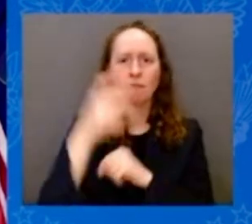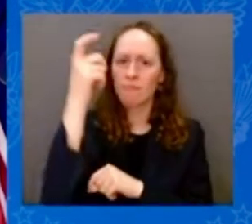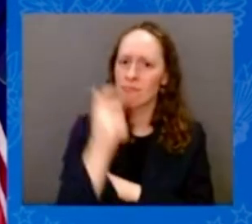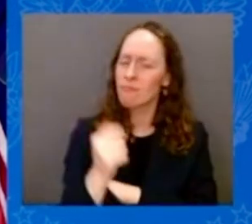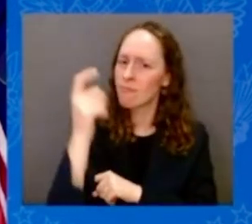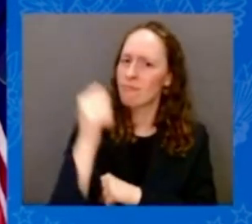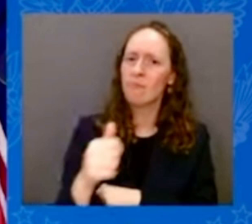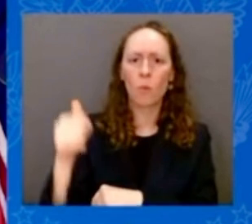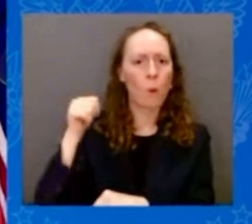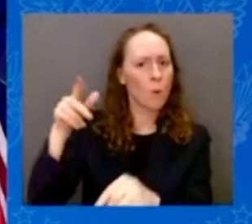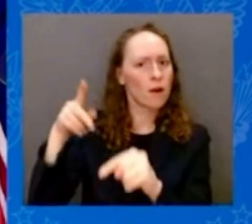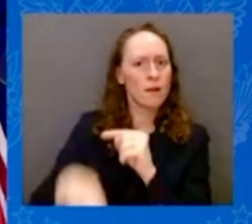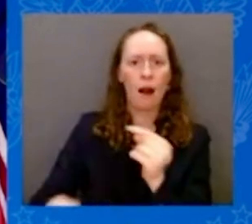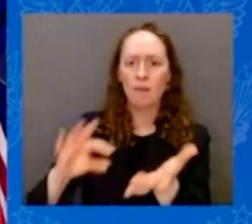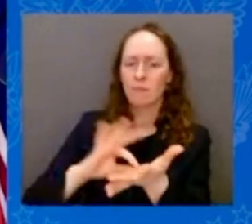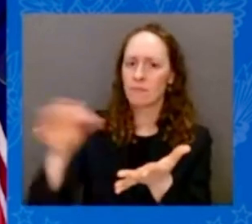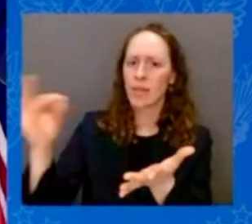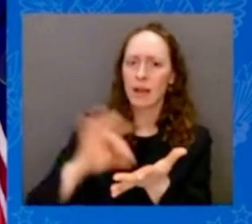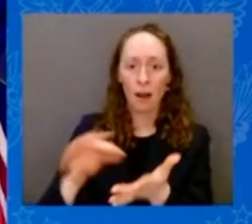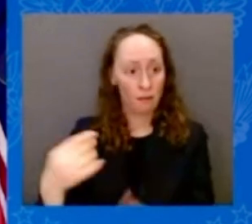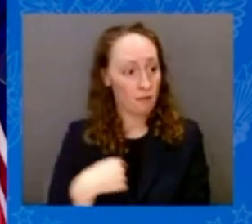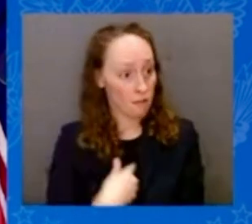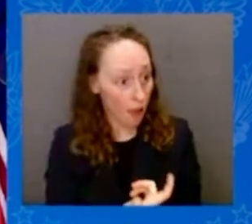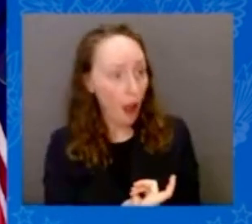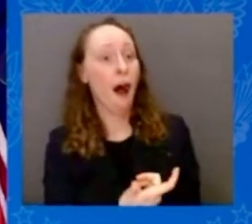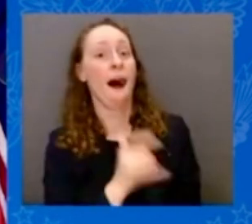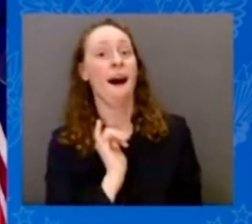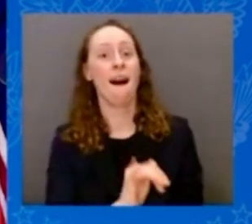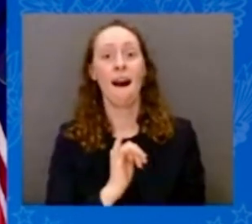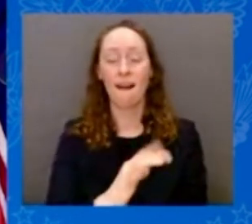I've been to a lot of State of the Unions and never quite saw one like that.